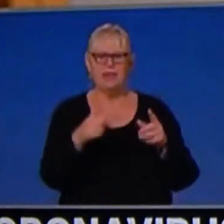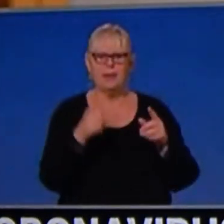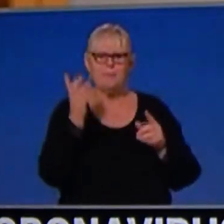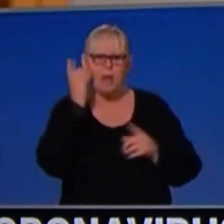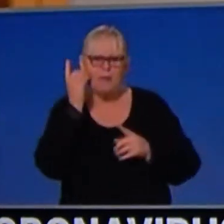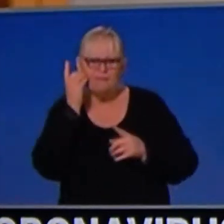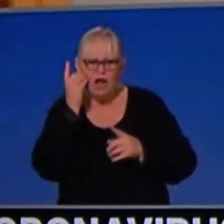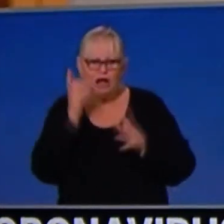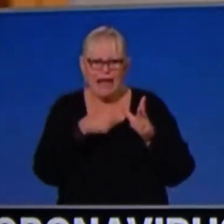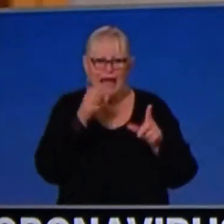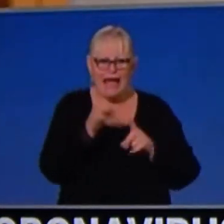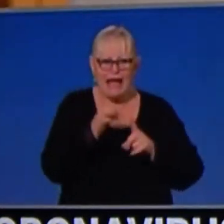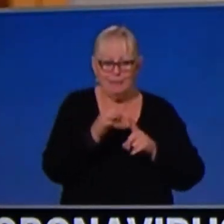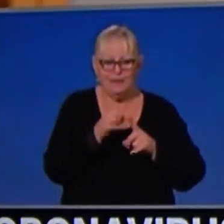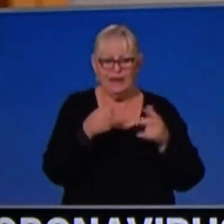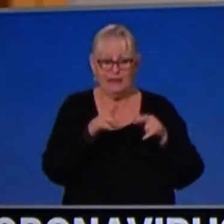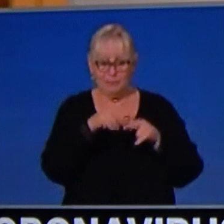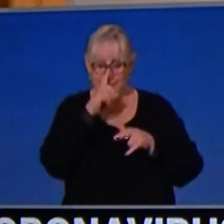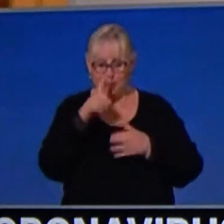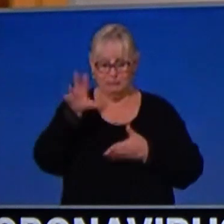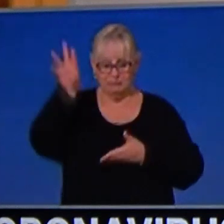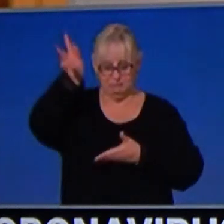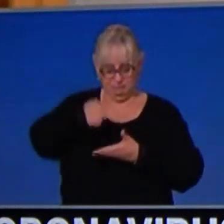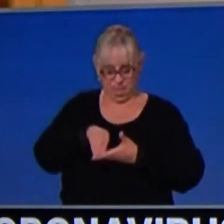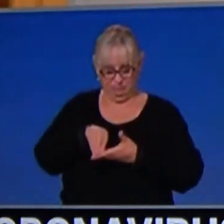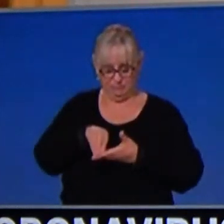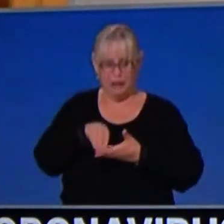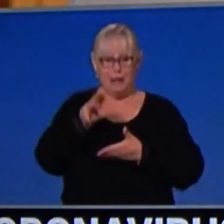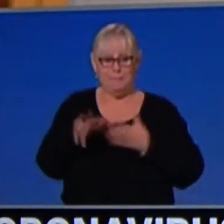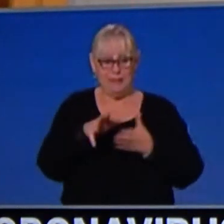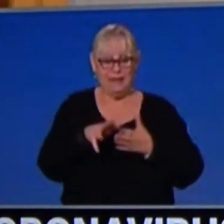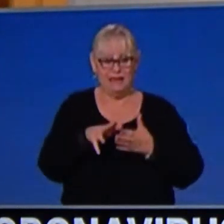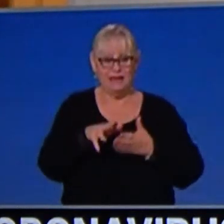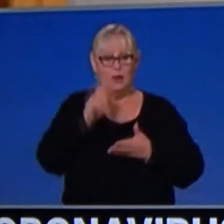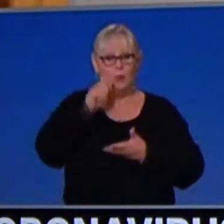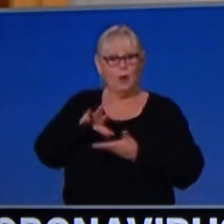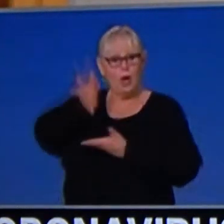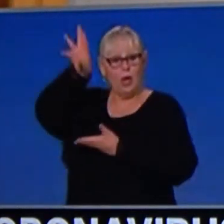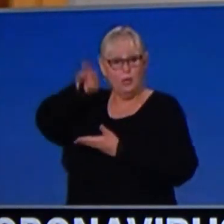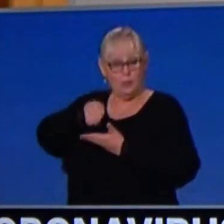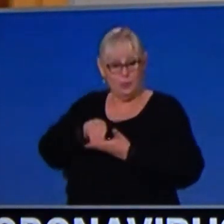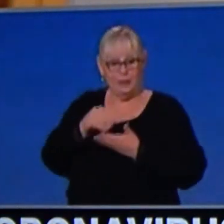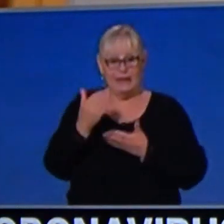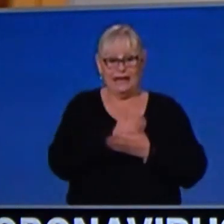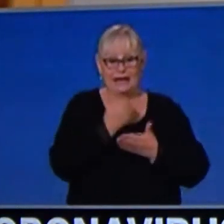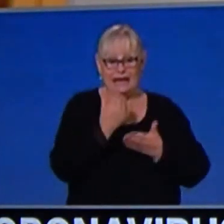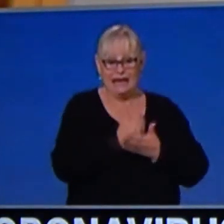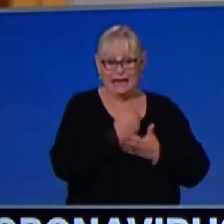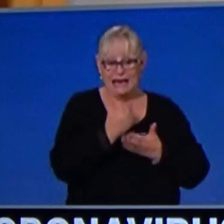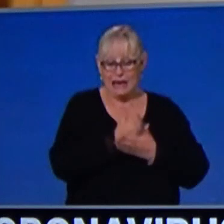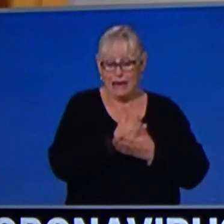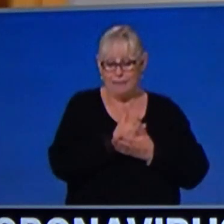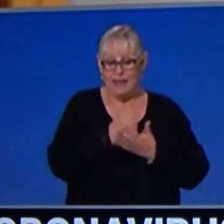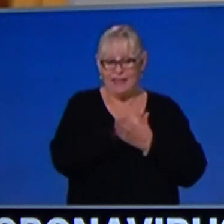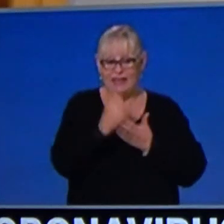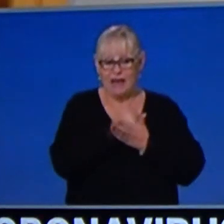you confirm that for those who've downloaded it, it will require the phone to capture the phone numbers of anyone who they spend more than 15 minutes with over